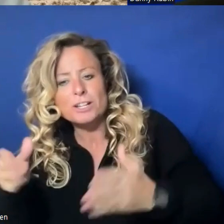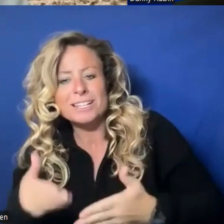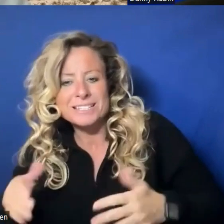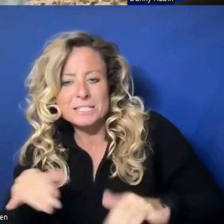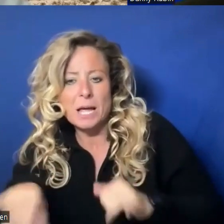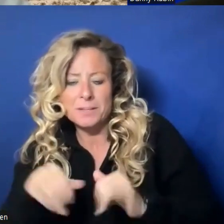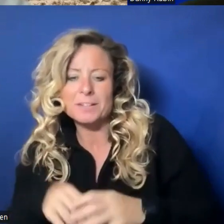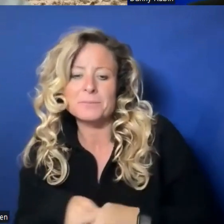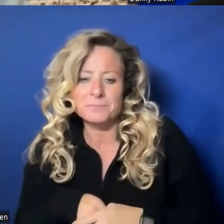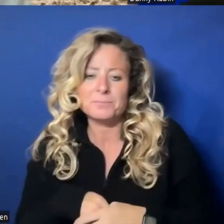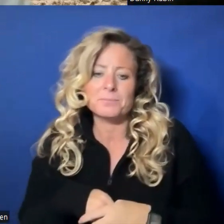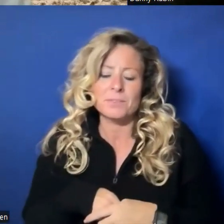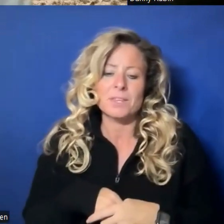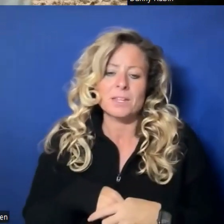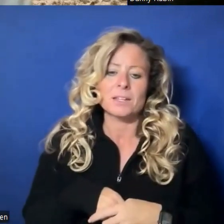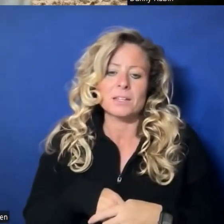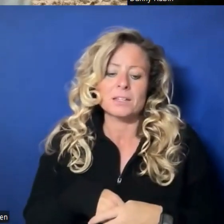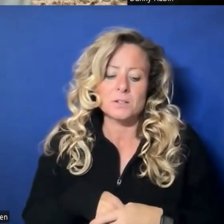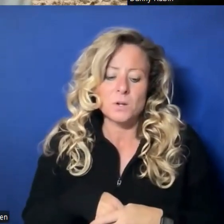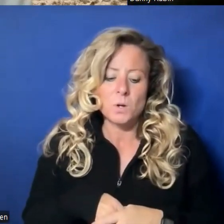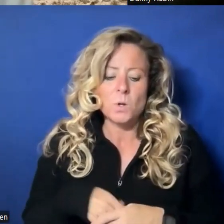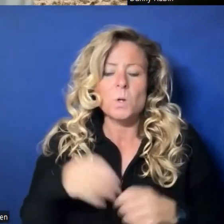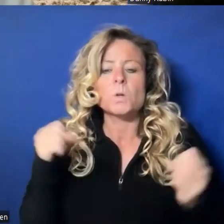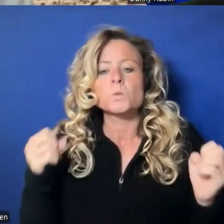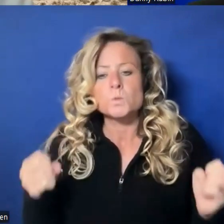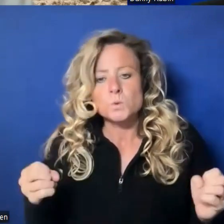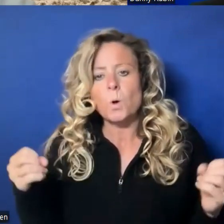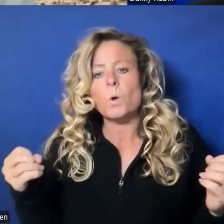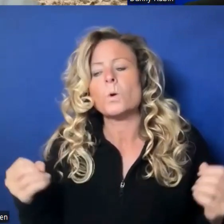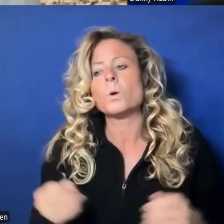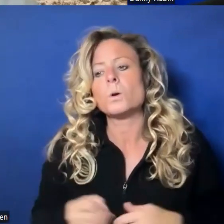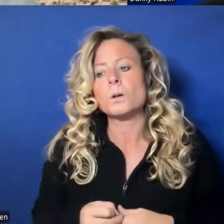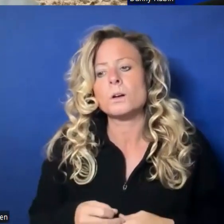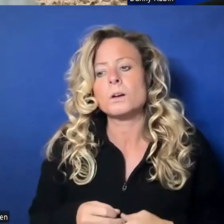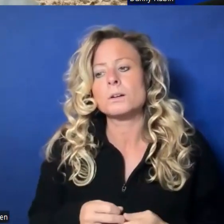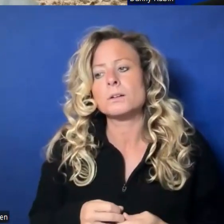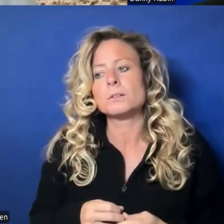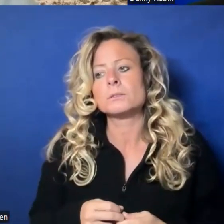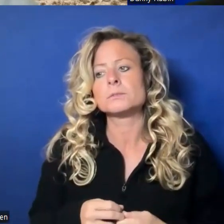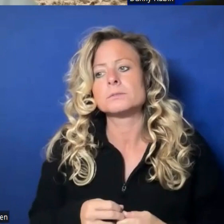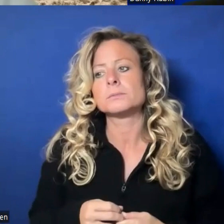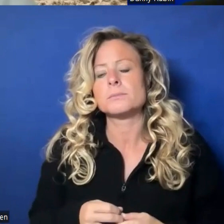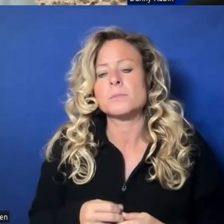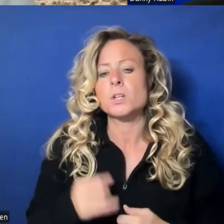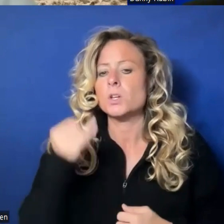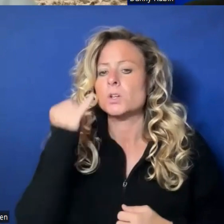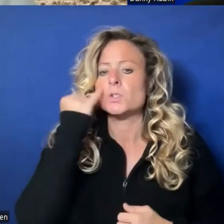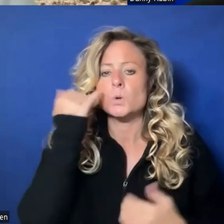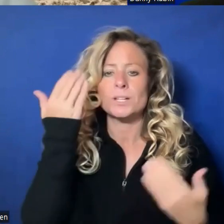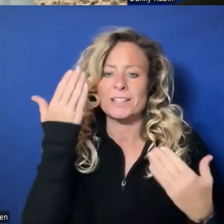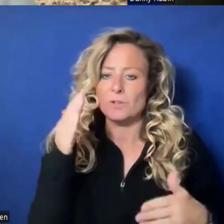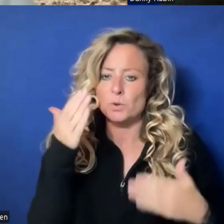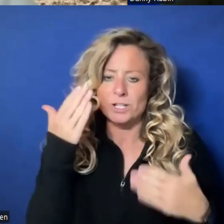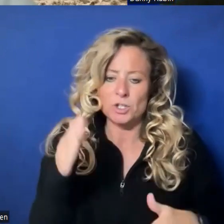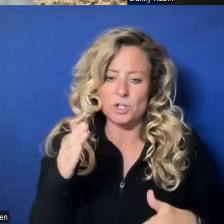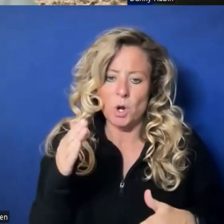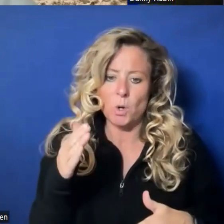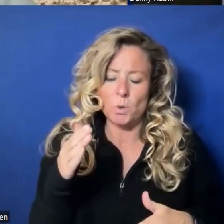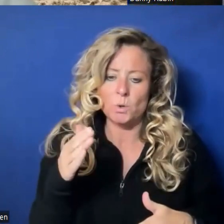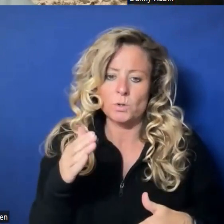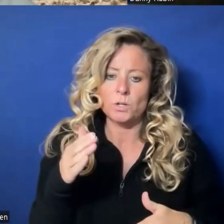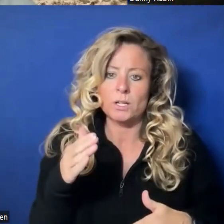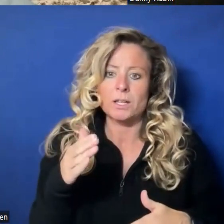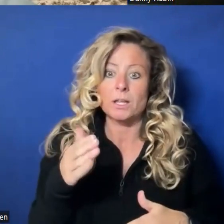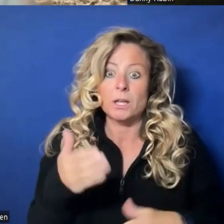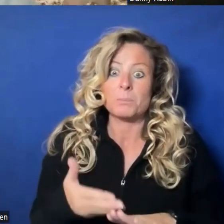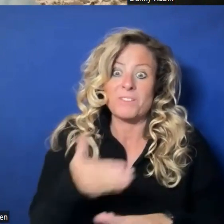Acacia, yes. Okay. So even if you didn't know previously what acacia